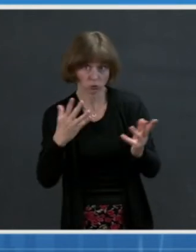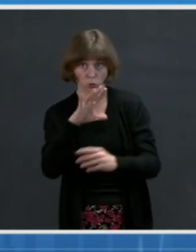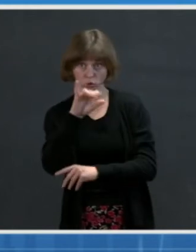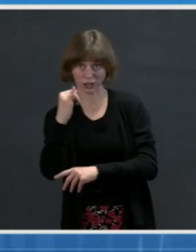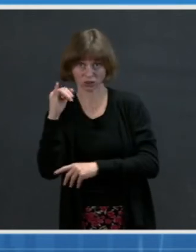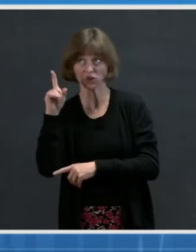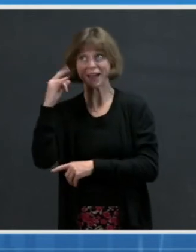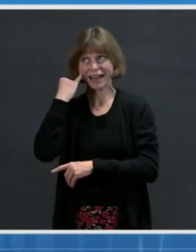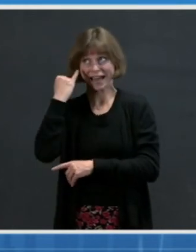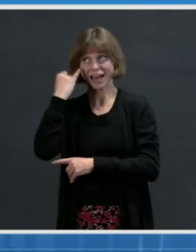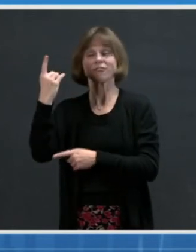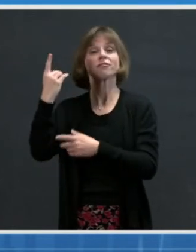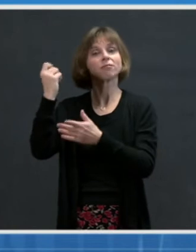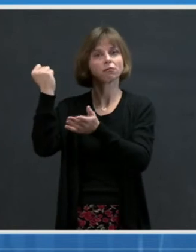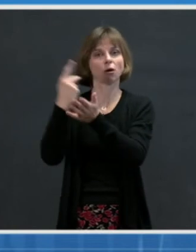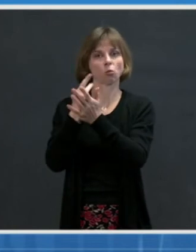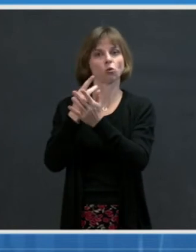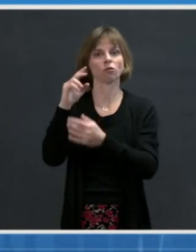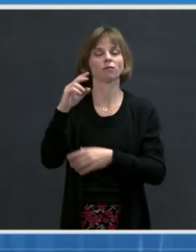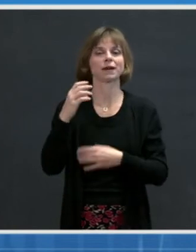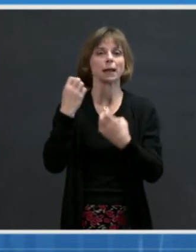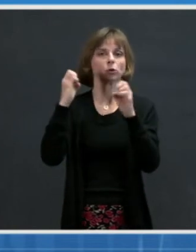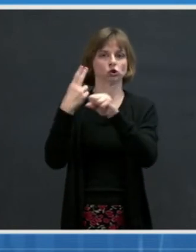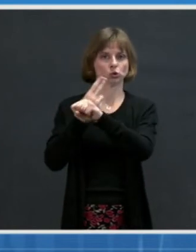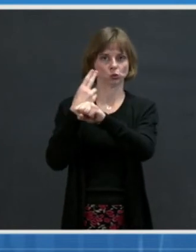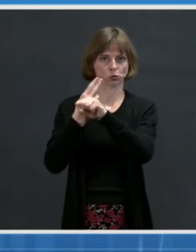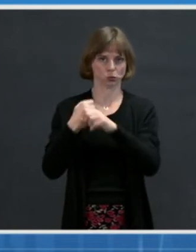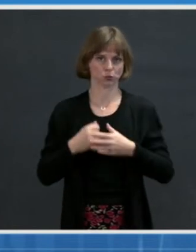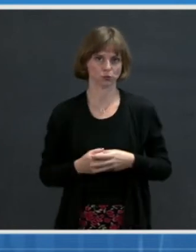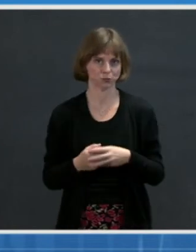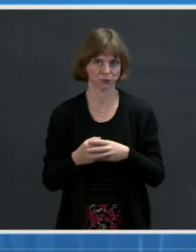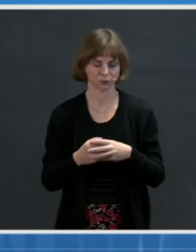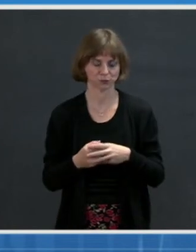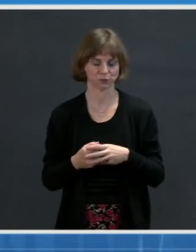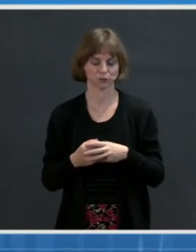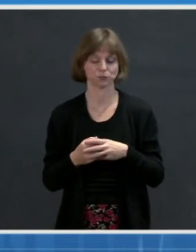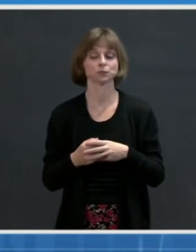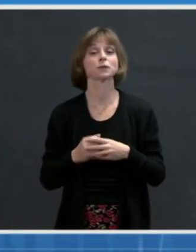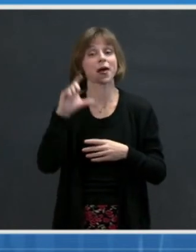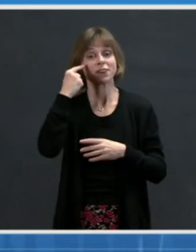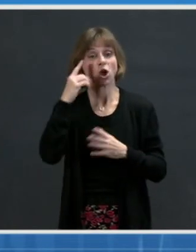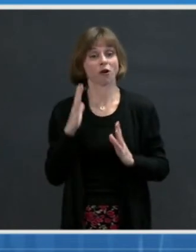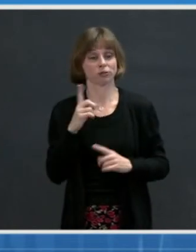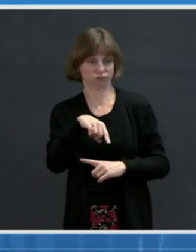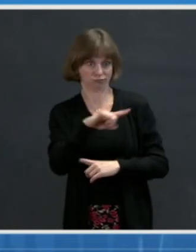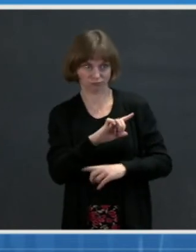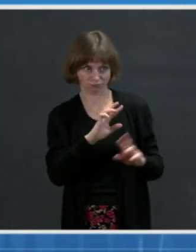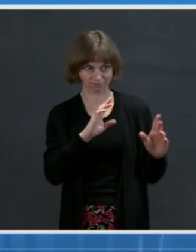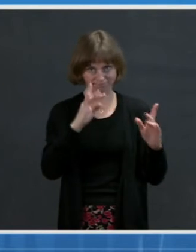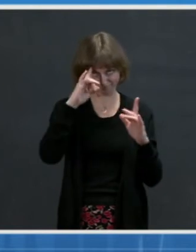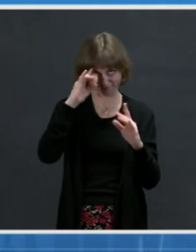is granted. The governors are carefully planning their efforts and getting ready for the possible new